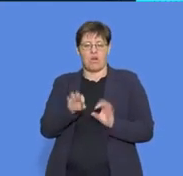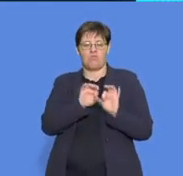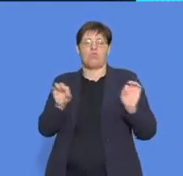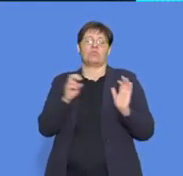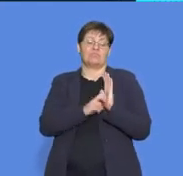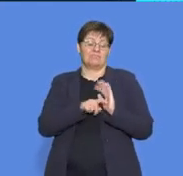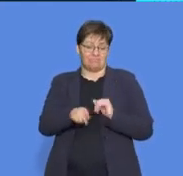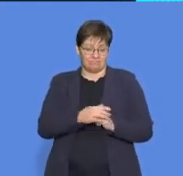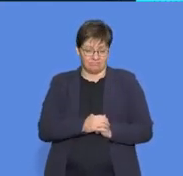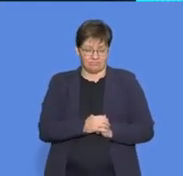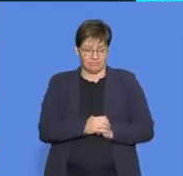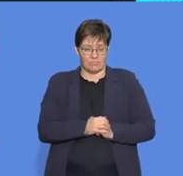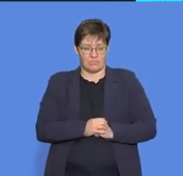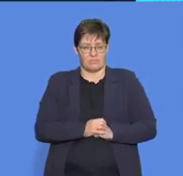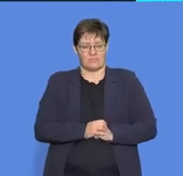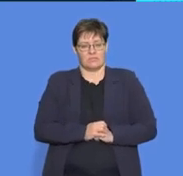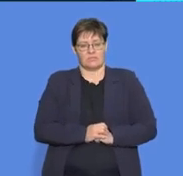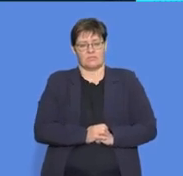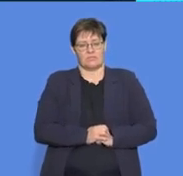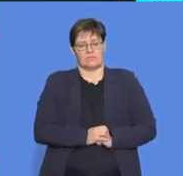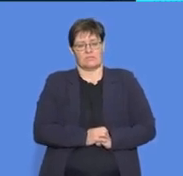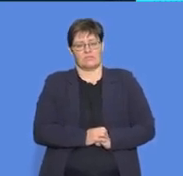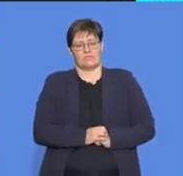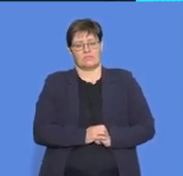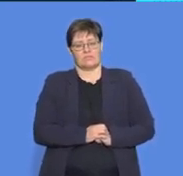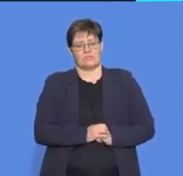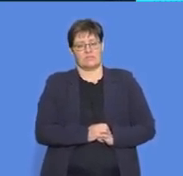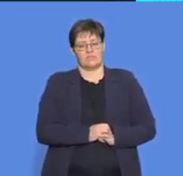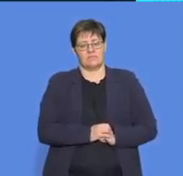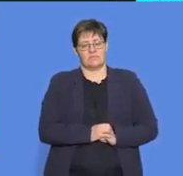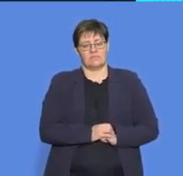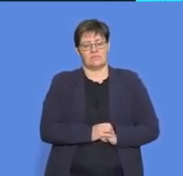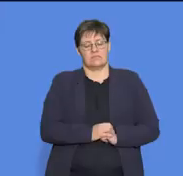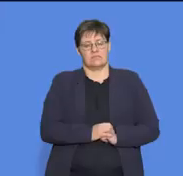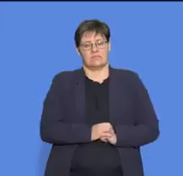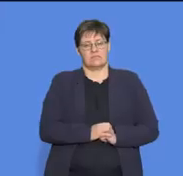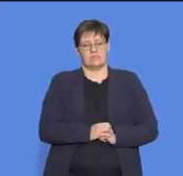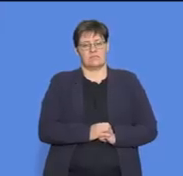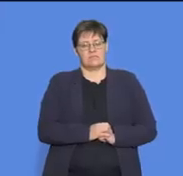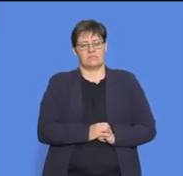to use the tan chord theorem at some point. Let's see how that happens.